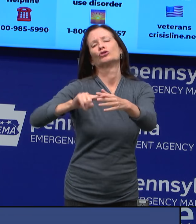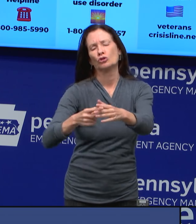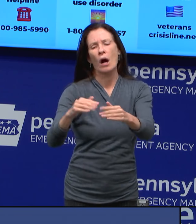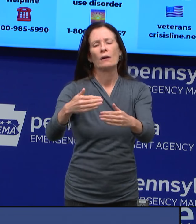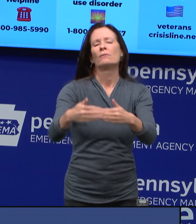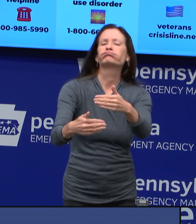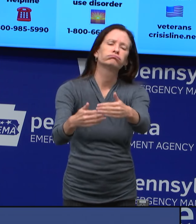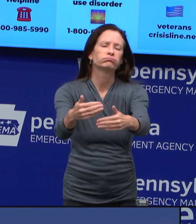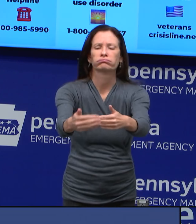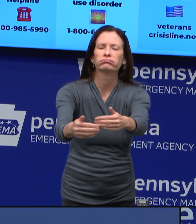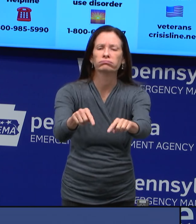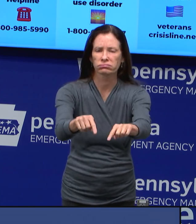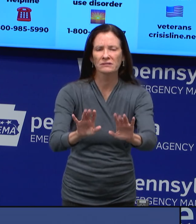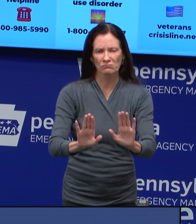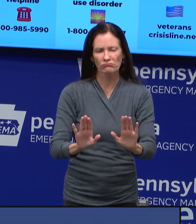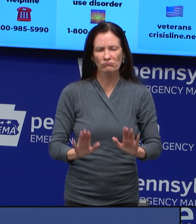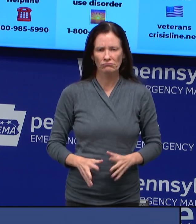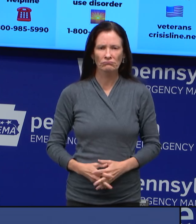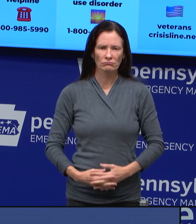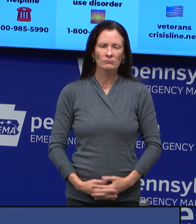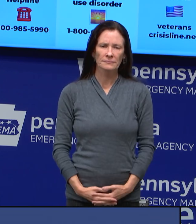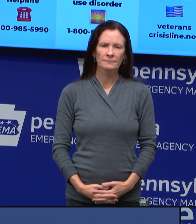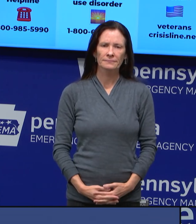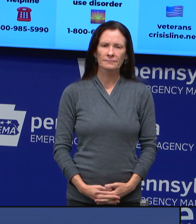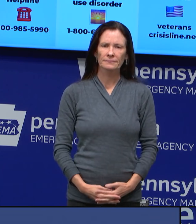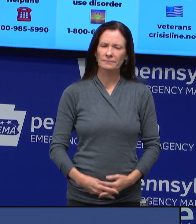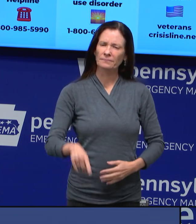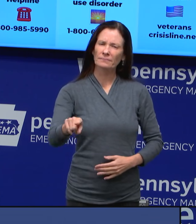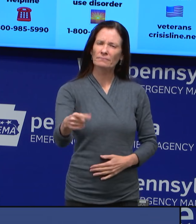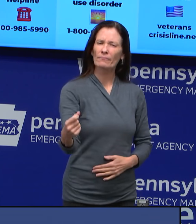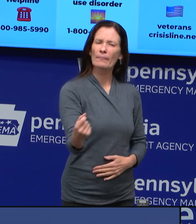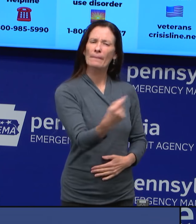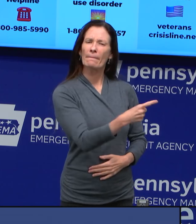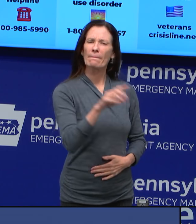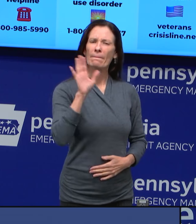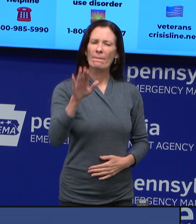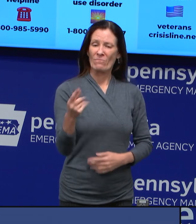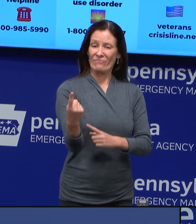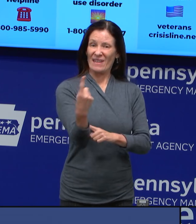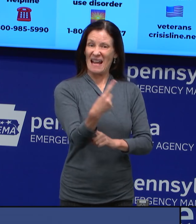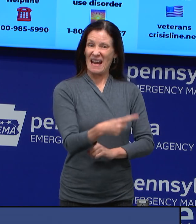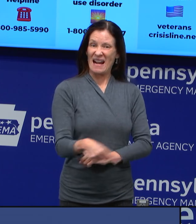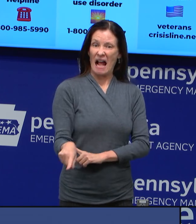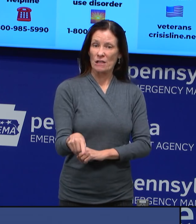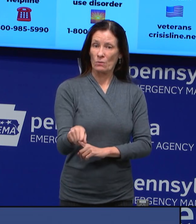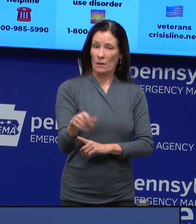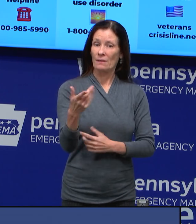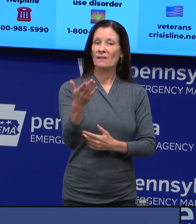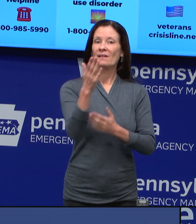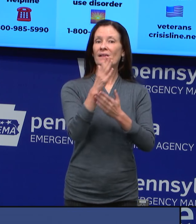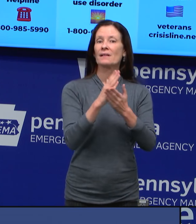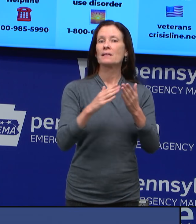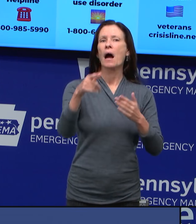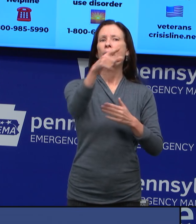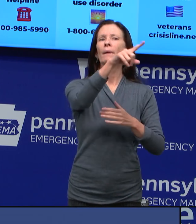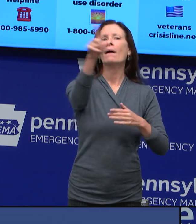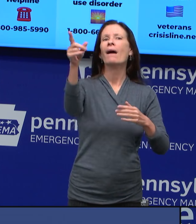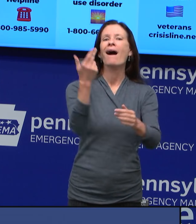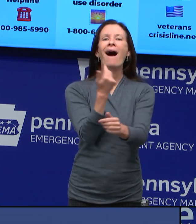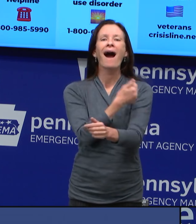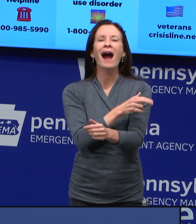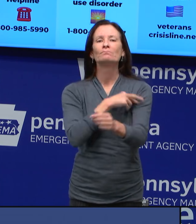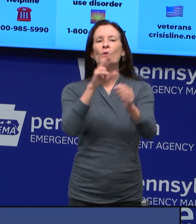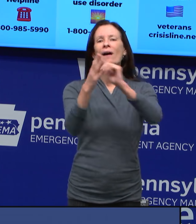heads into yellow light next week, how are our hospitals factored into this? And please detail what roles hospitals play.